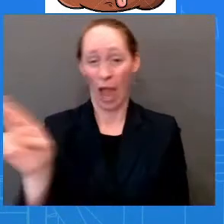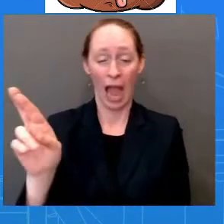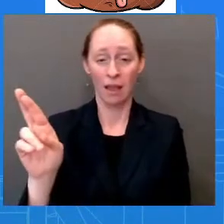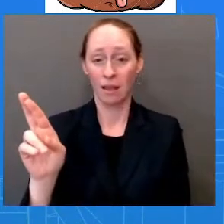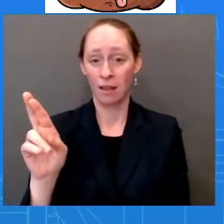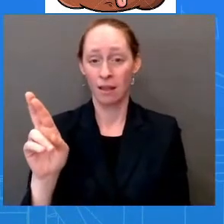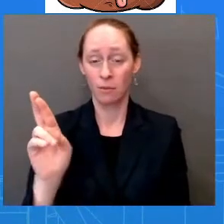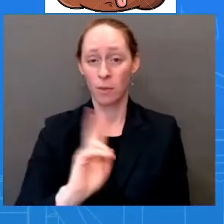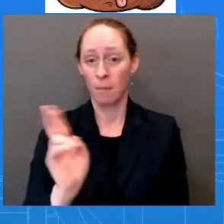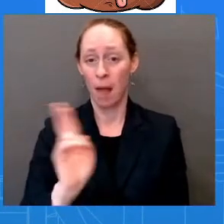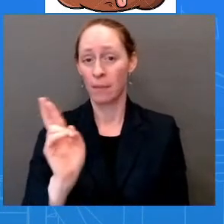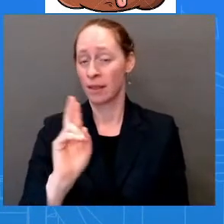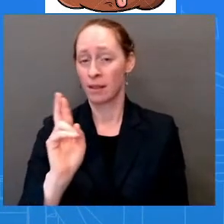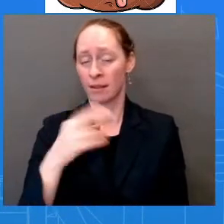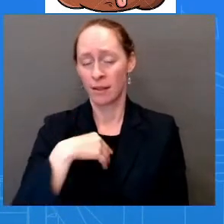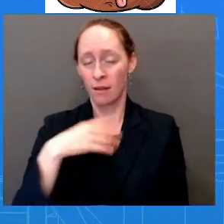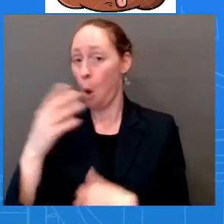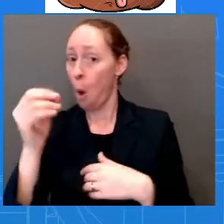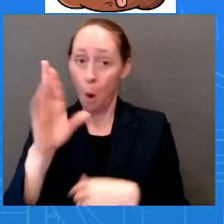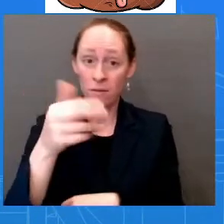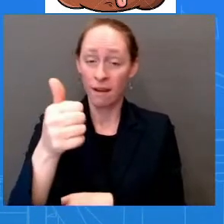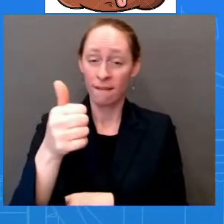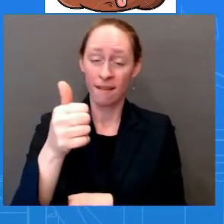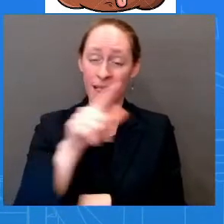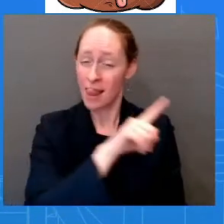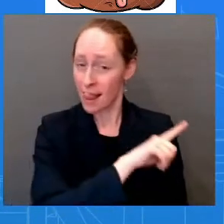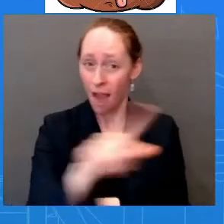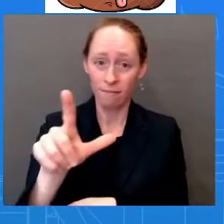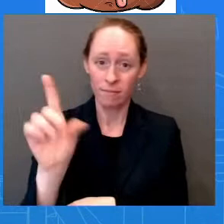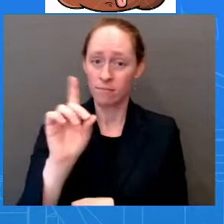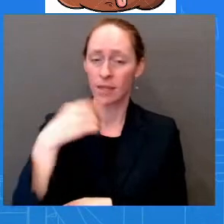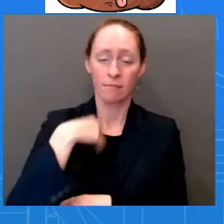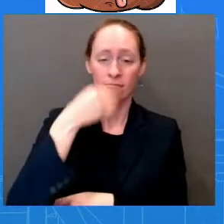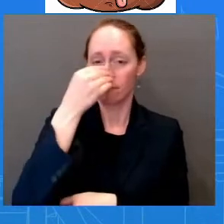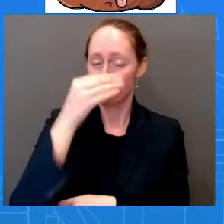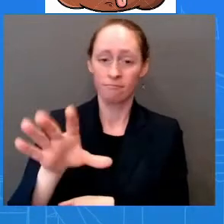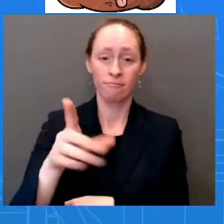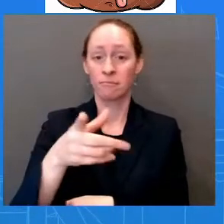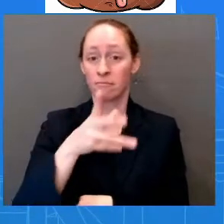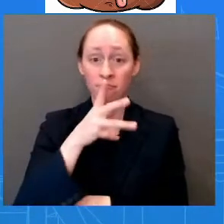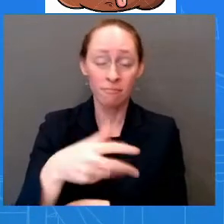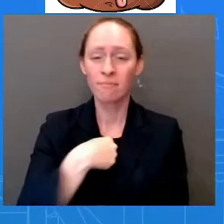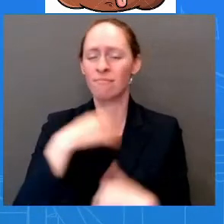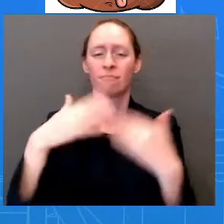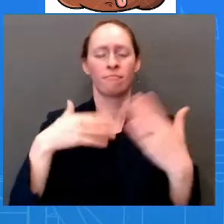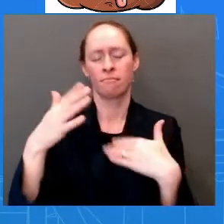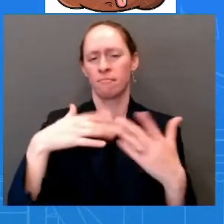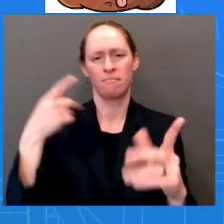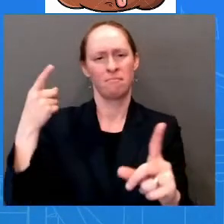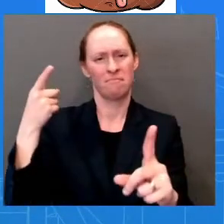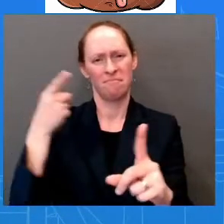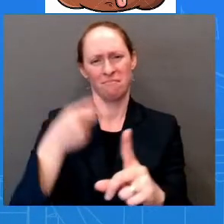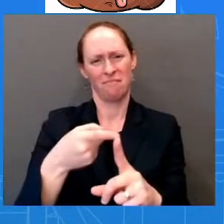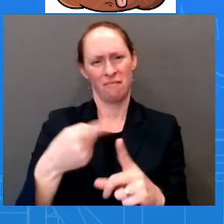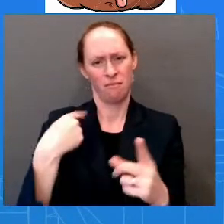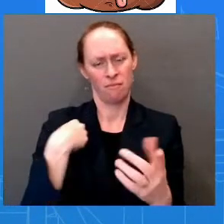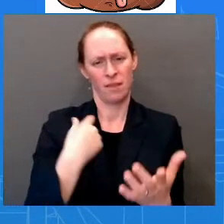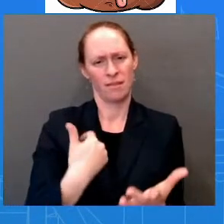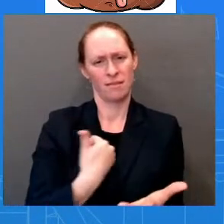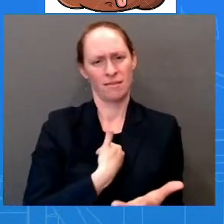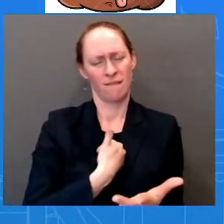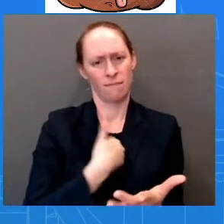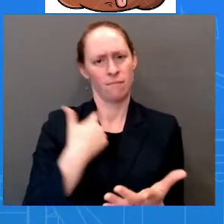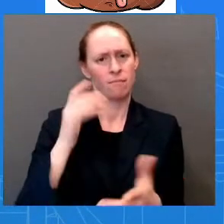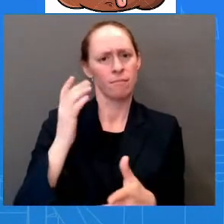I look upon it the same way as I did in the emergency room in the middle of New York City when I was taking care of everybody that was coming